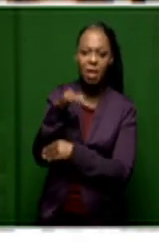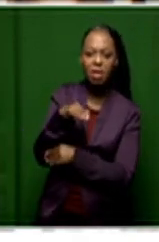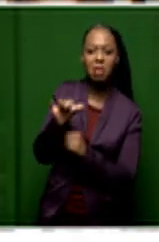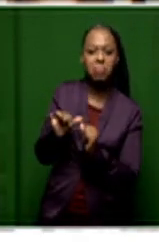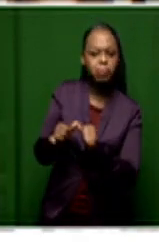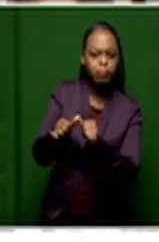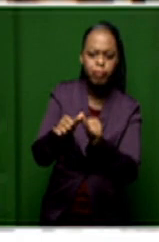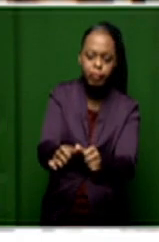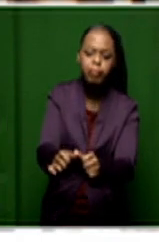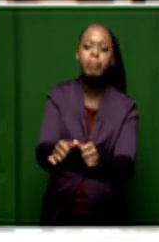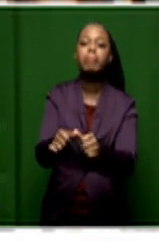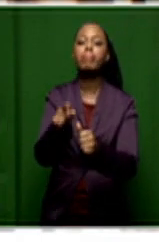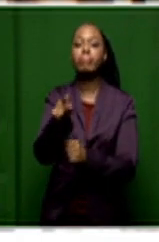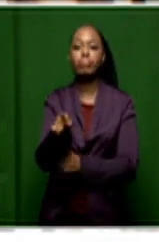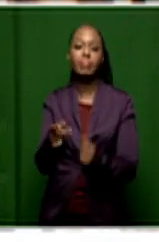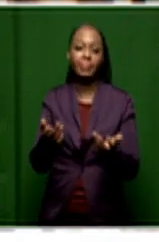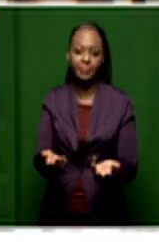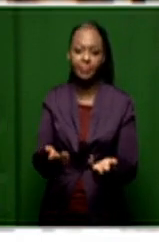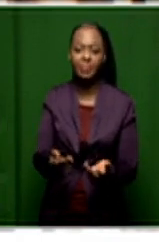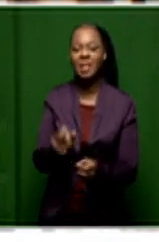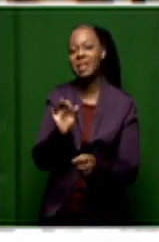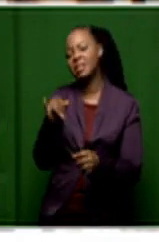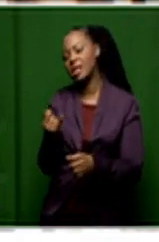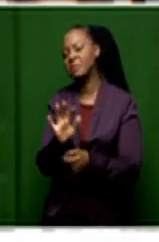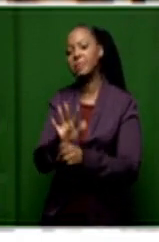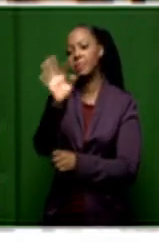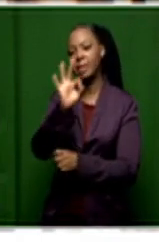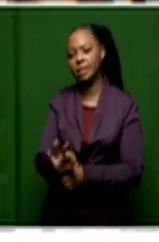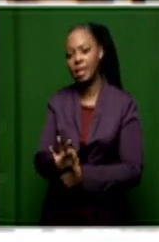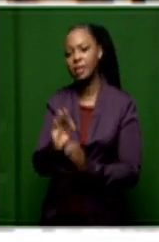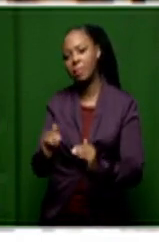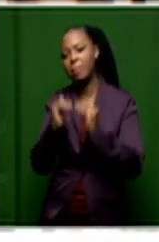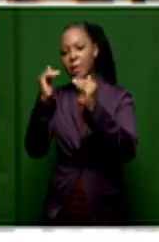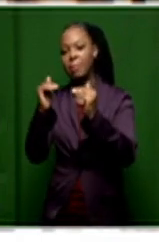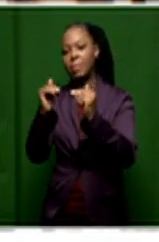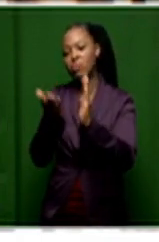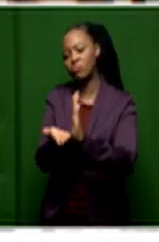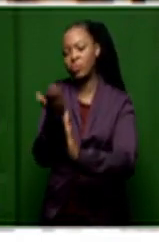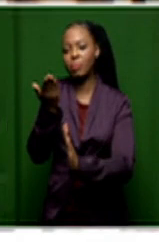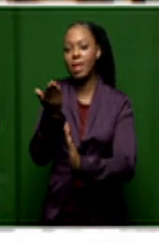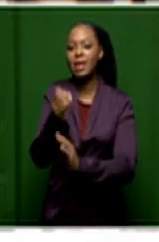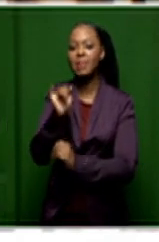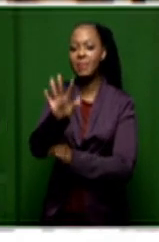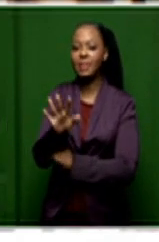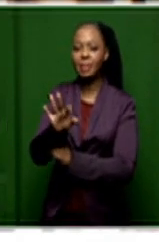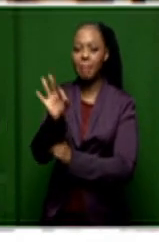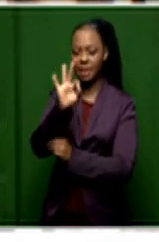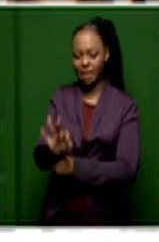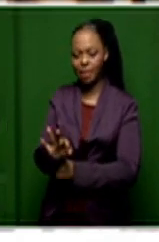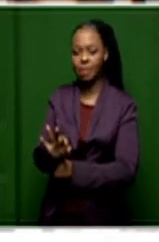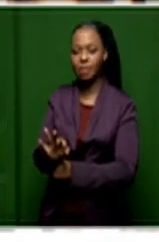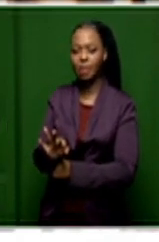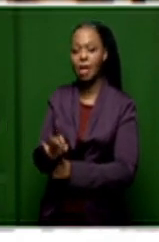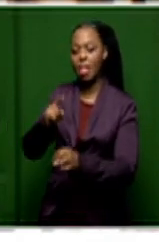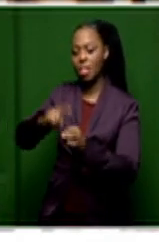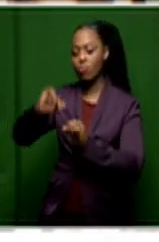stock market and that kind of thing fell by only 15% and then recovered by 15% in the third quarter. So it really is,